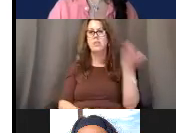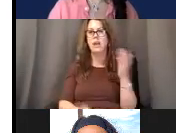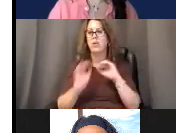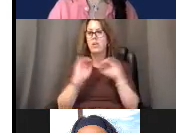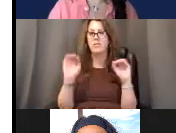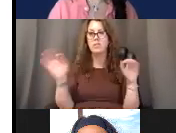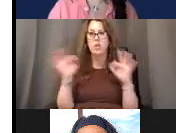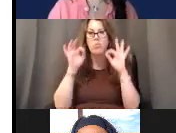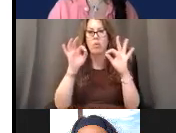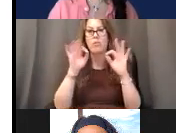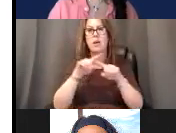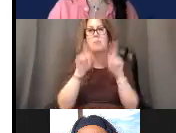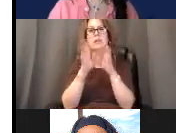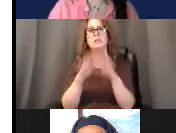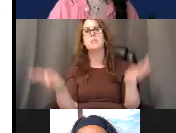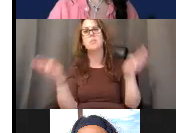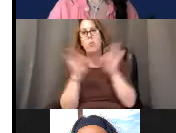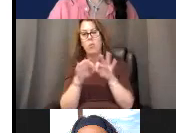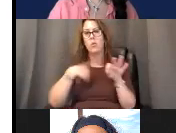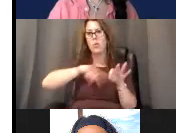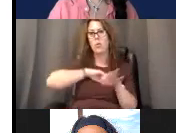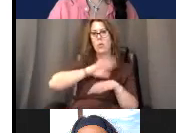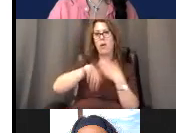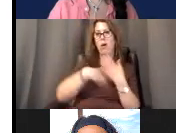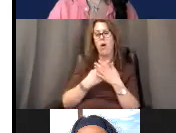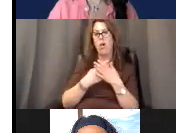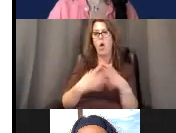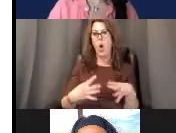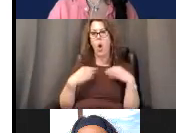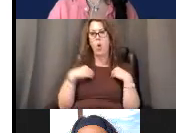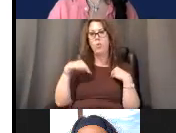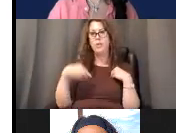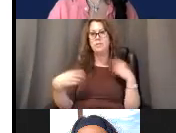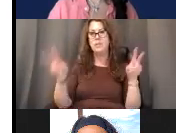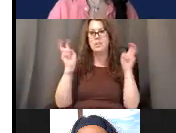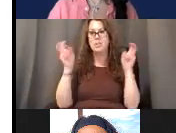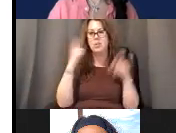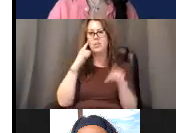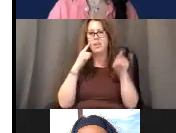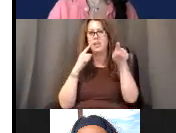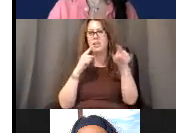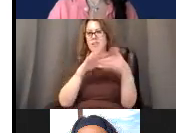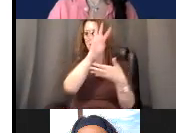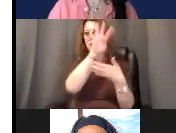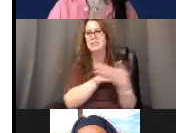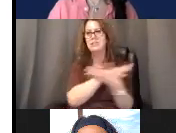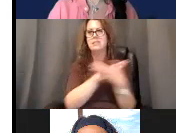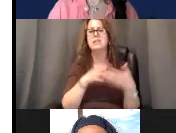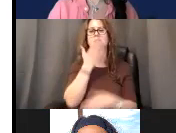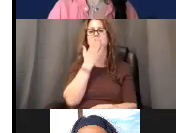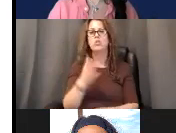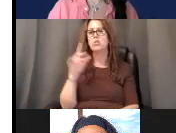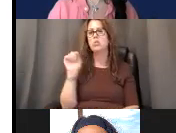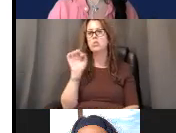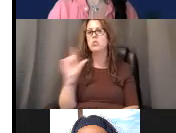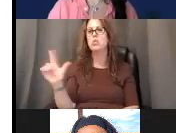But it's important that we all own this issue, and we think this tool is a great way to just have people, we'll have people journal this.